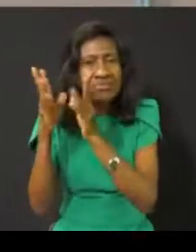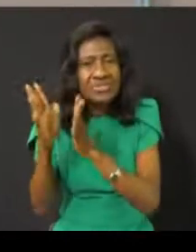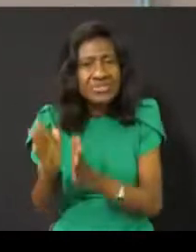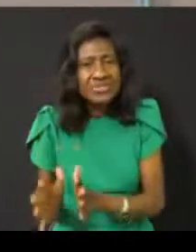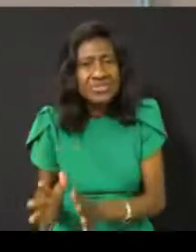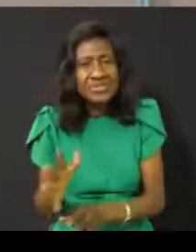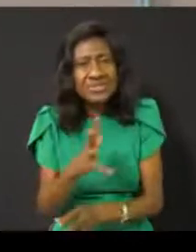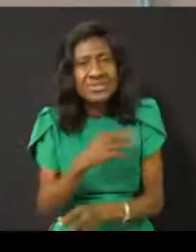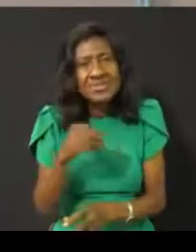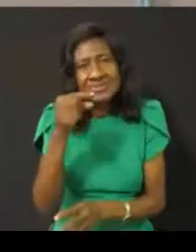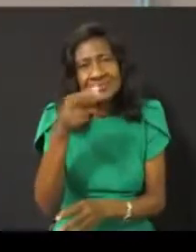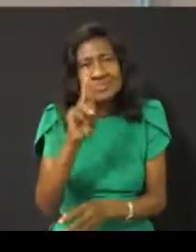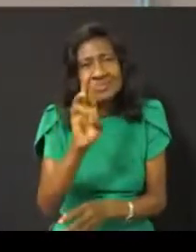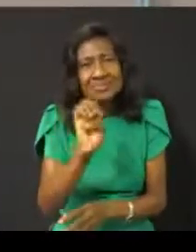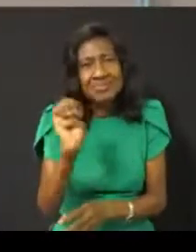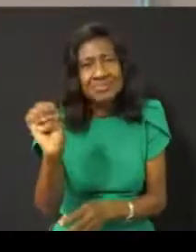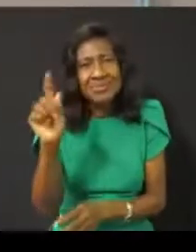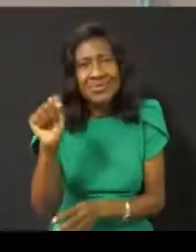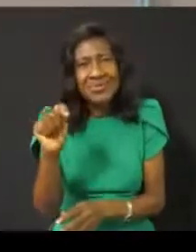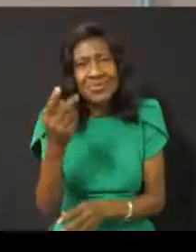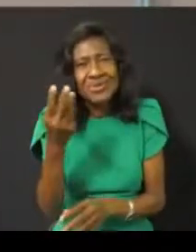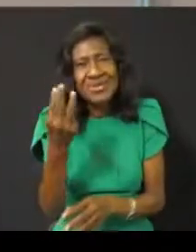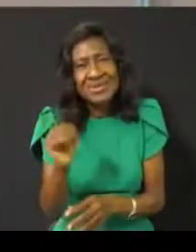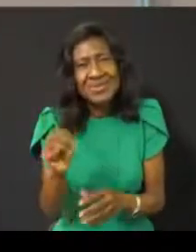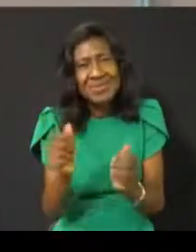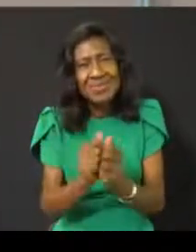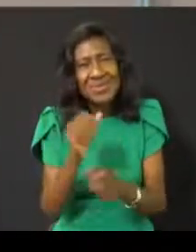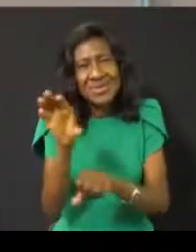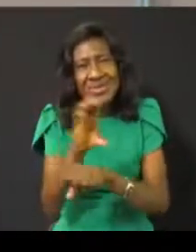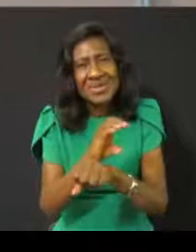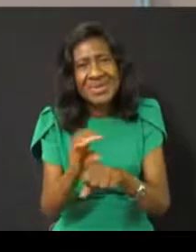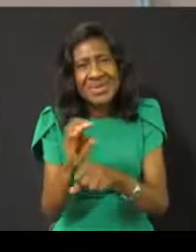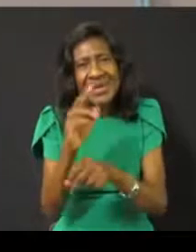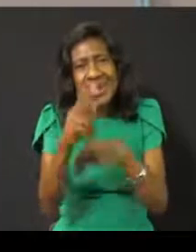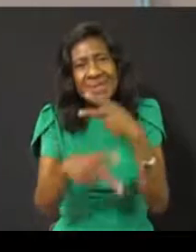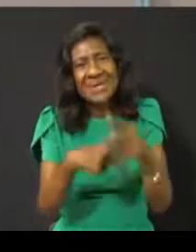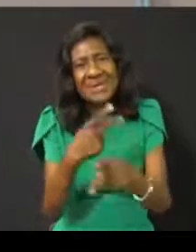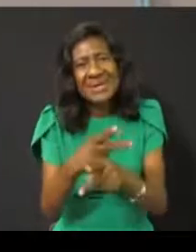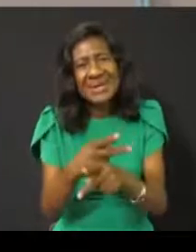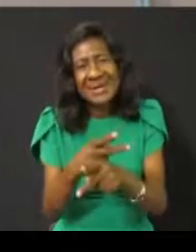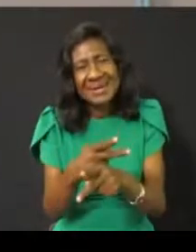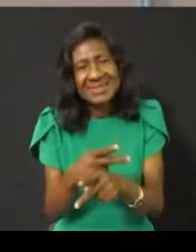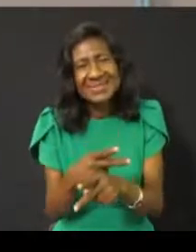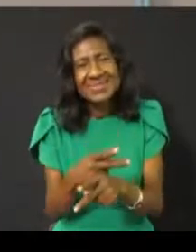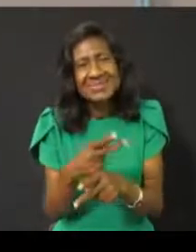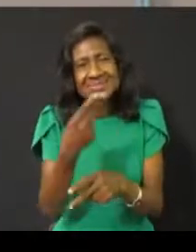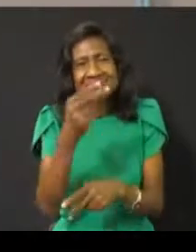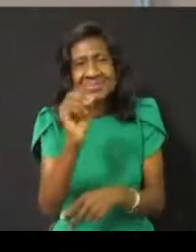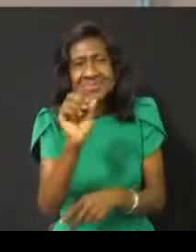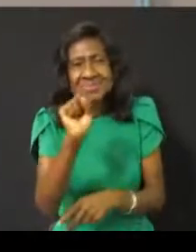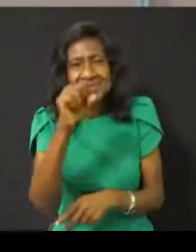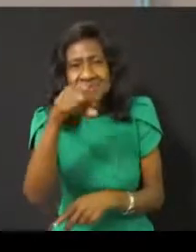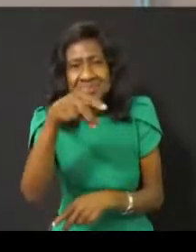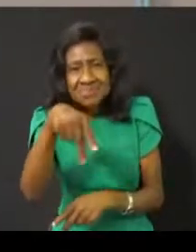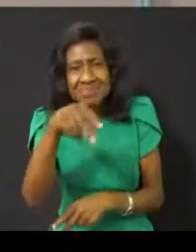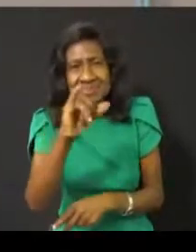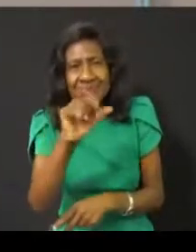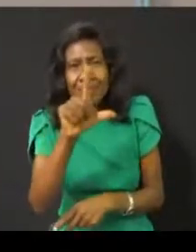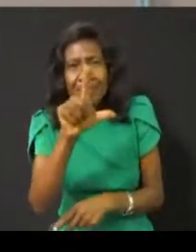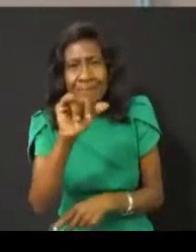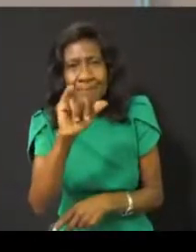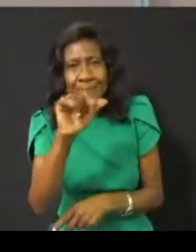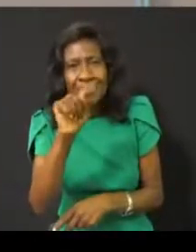infamous and famous Cayman hospitality. The goal of the phase reopening is not just